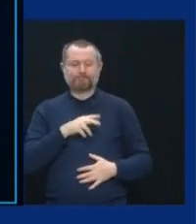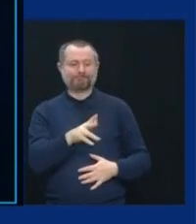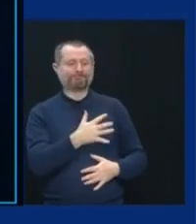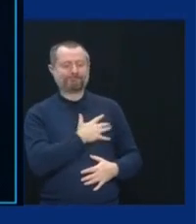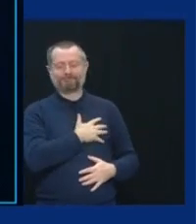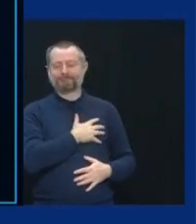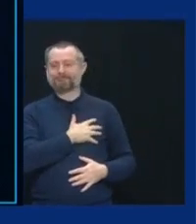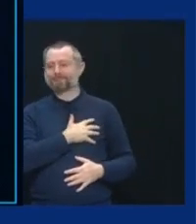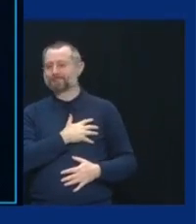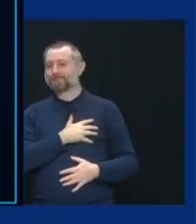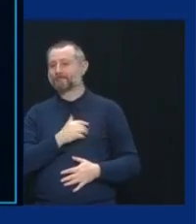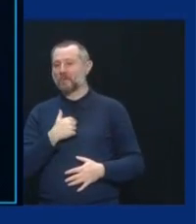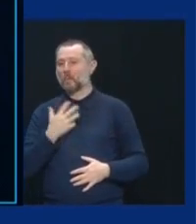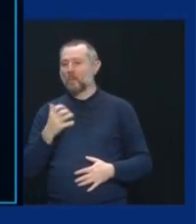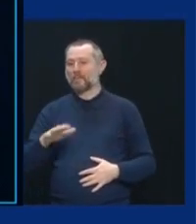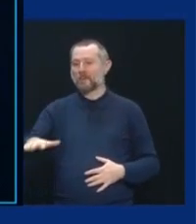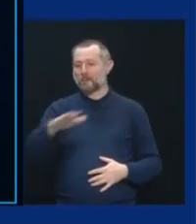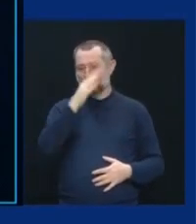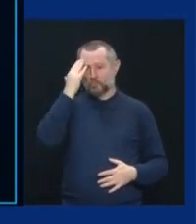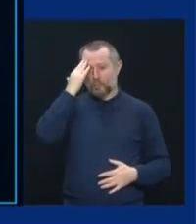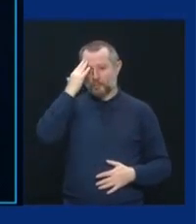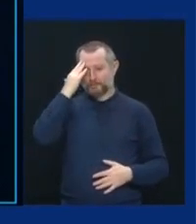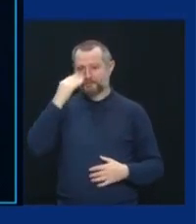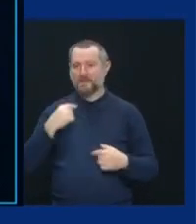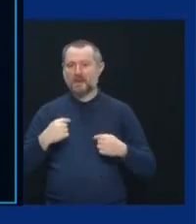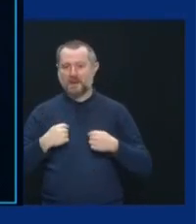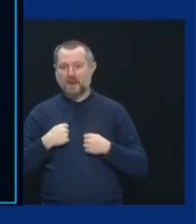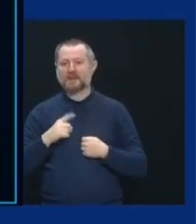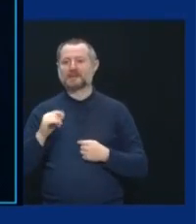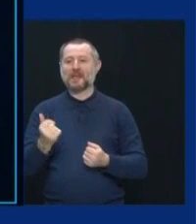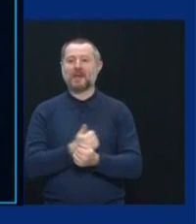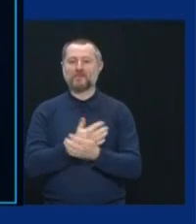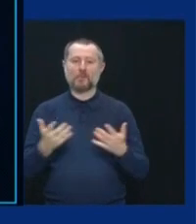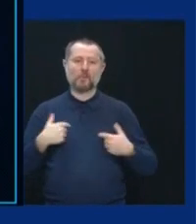And I want everyone to know, everything was done.